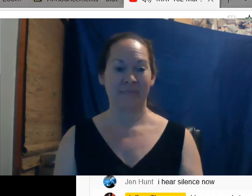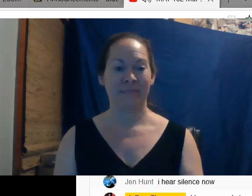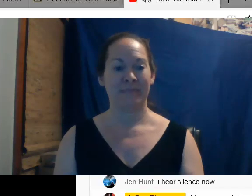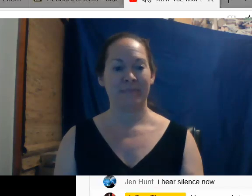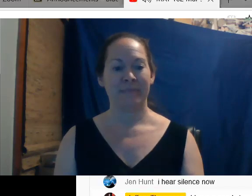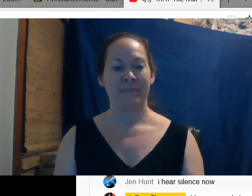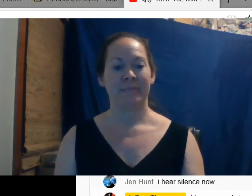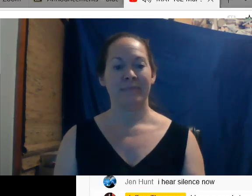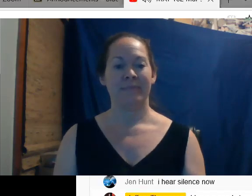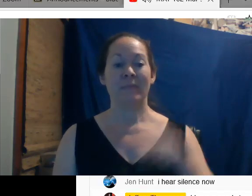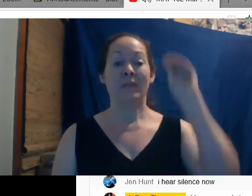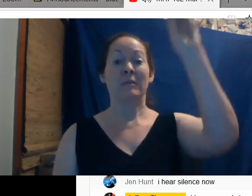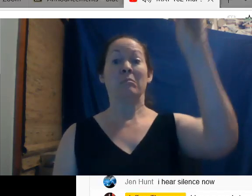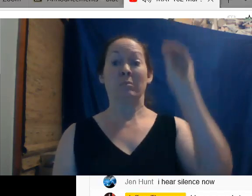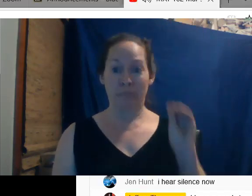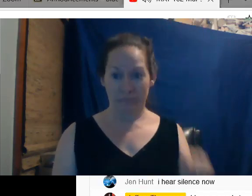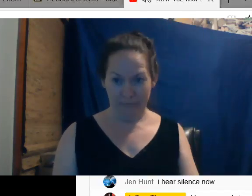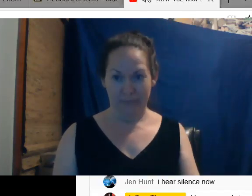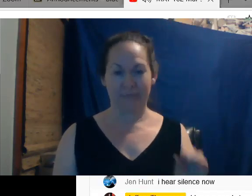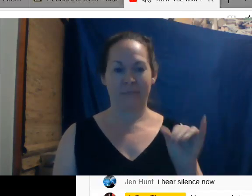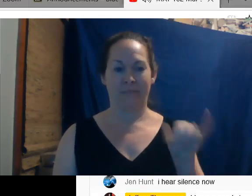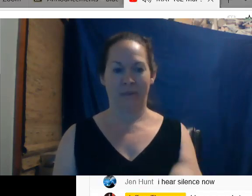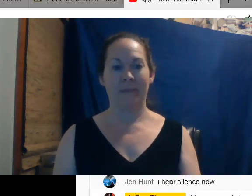Pull down next term.